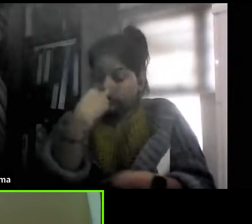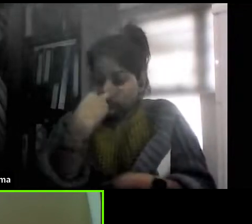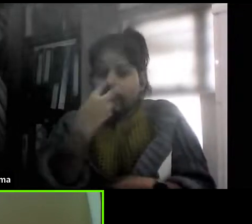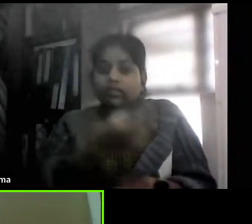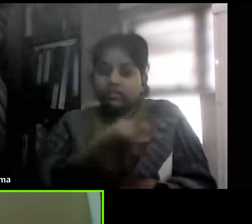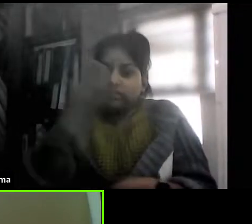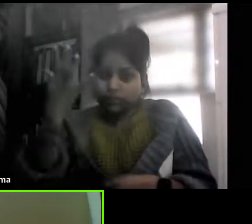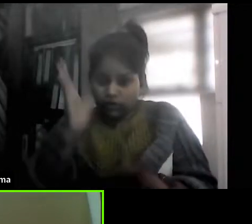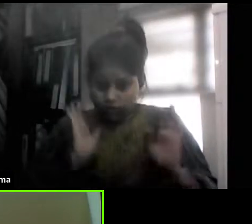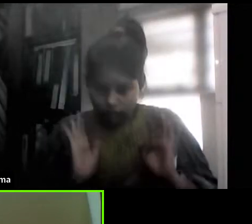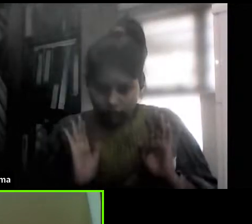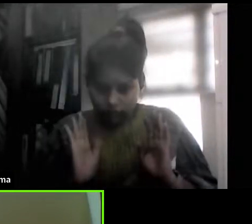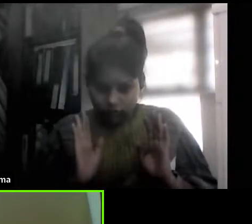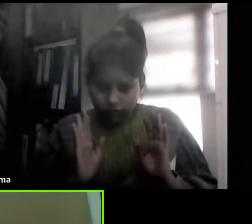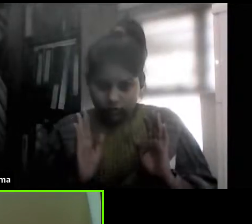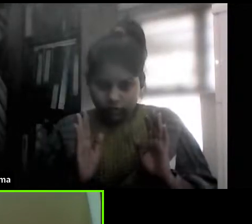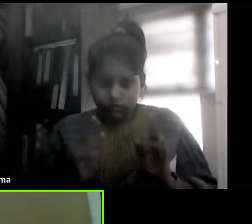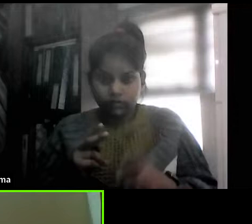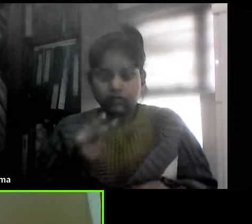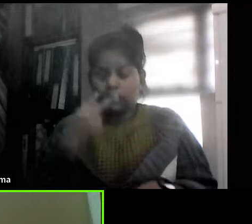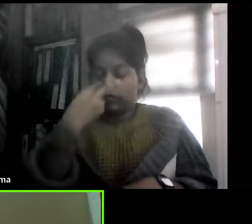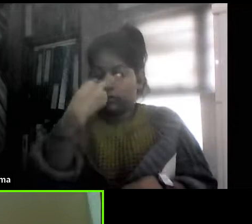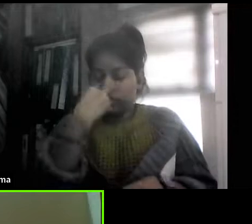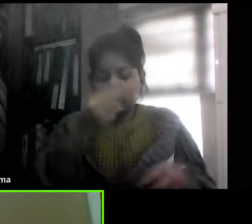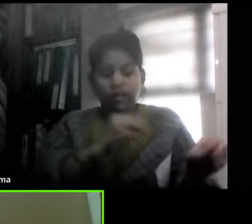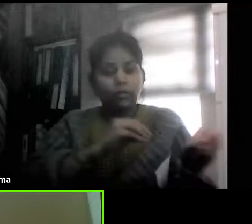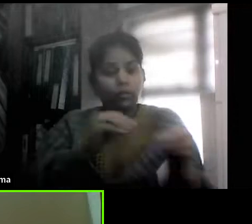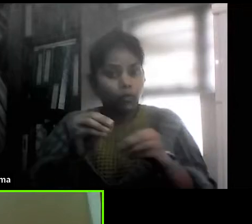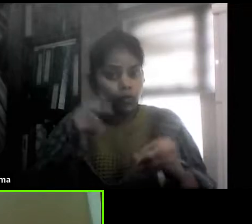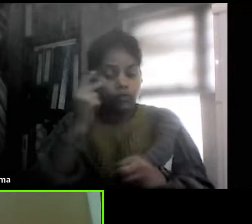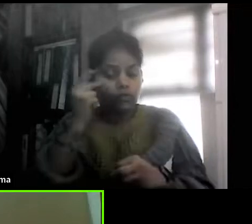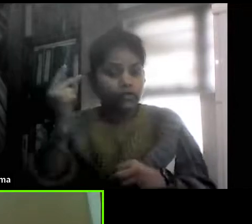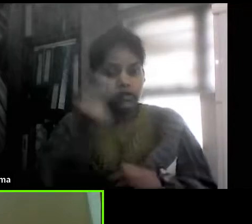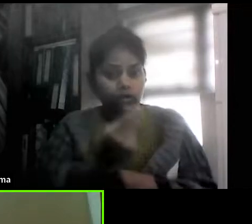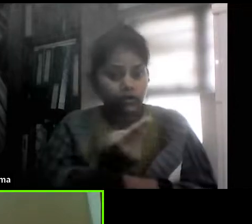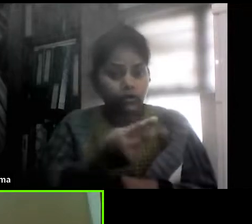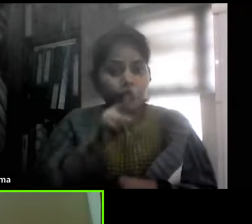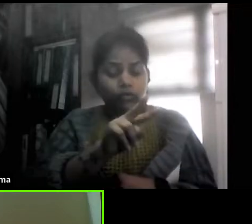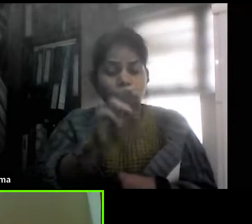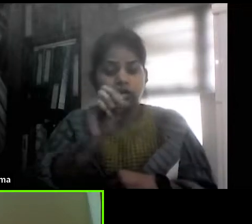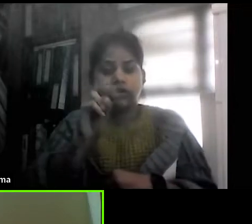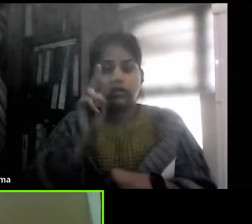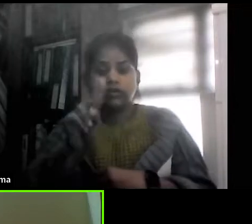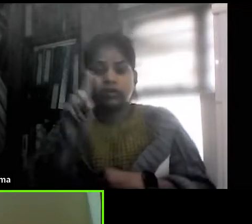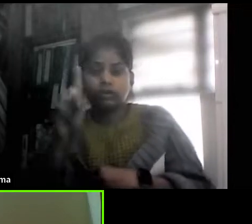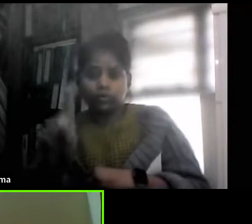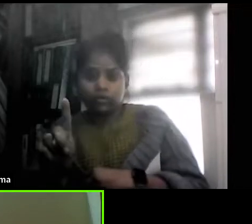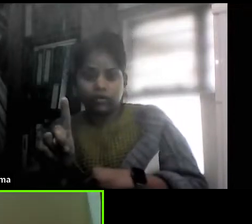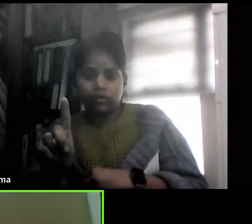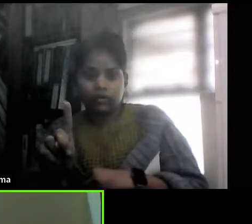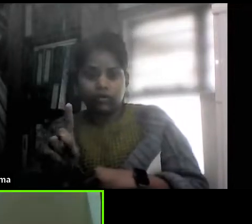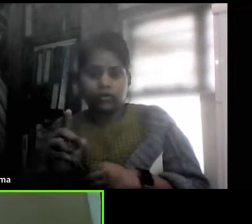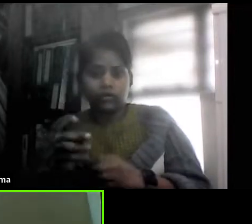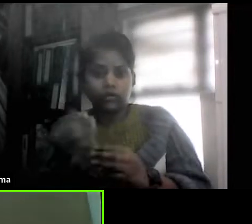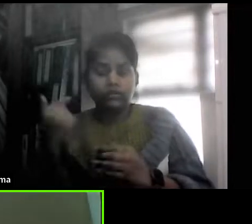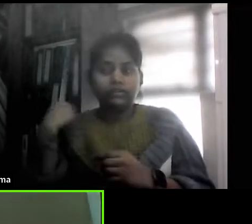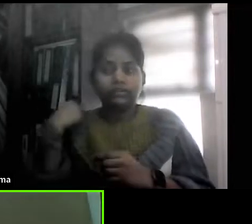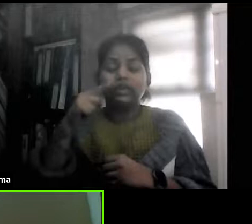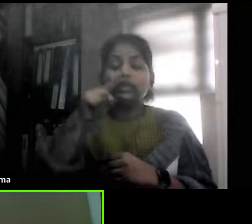it, organized blind movement. That too in the 21st century in 2010, in